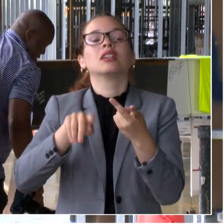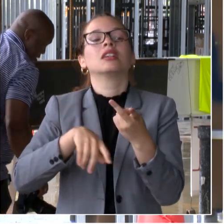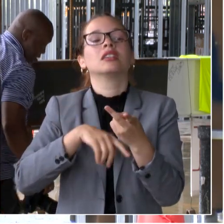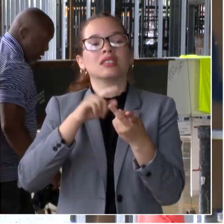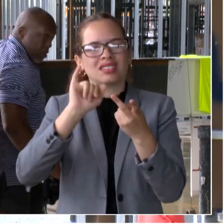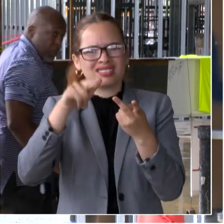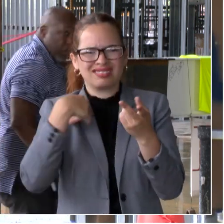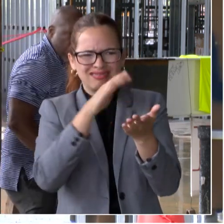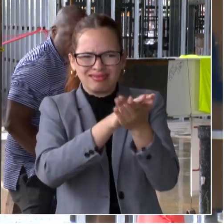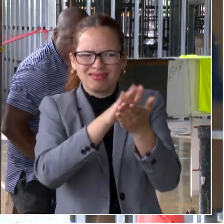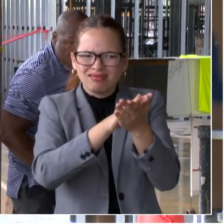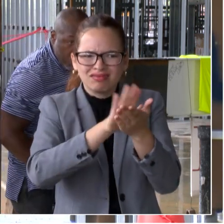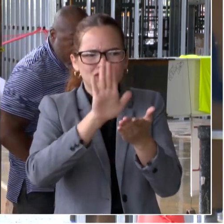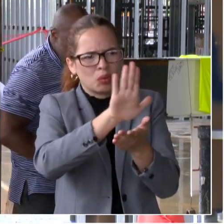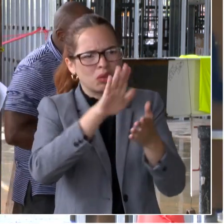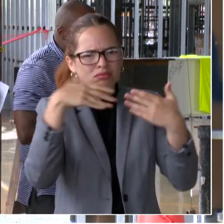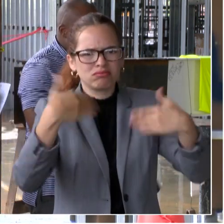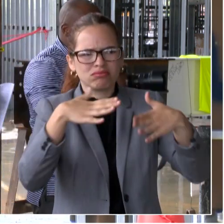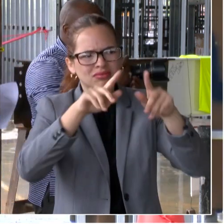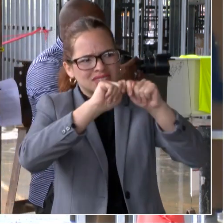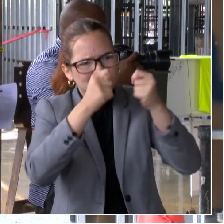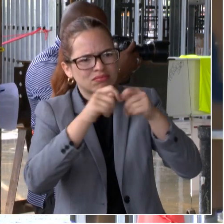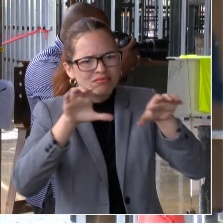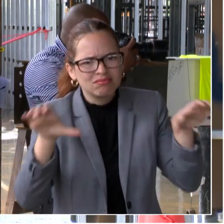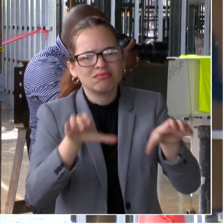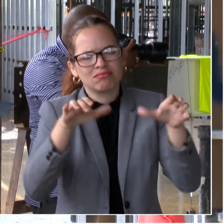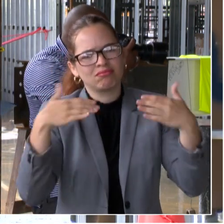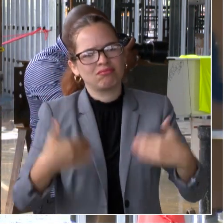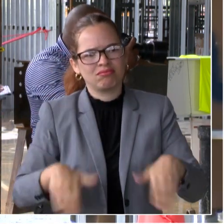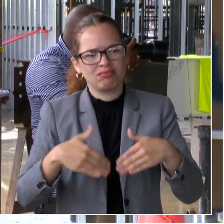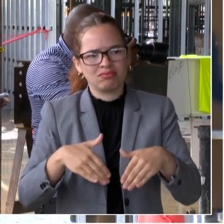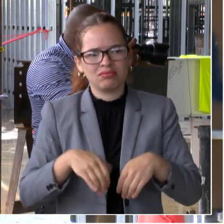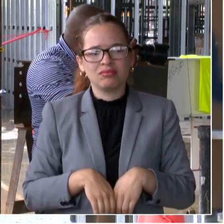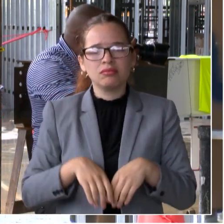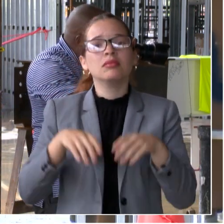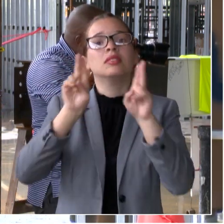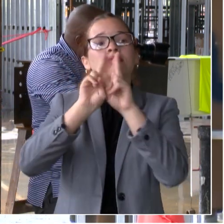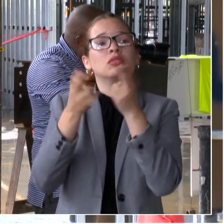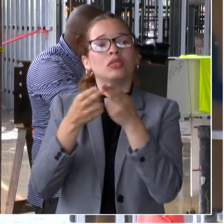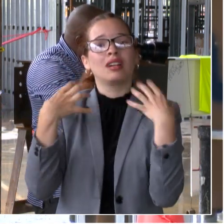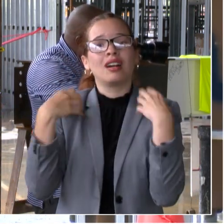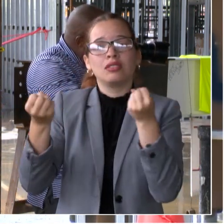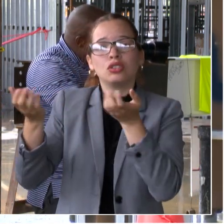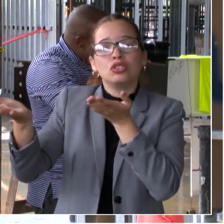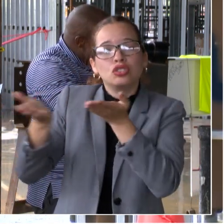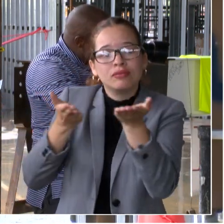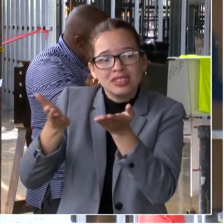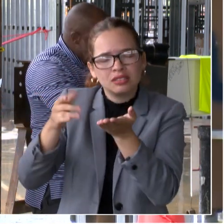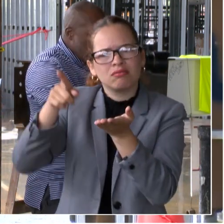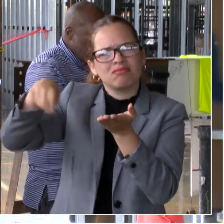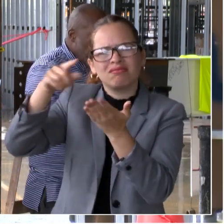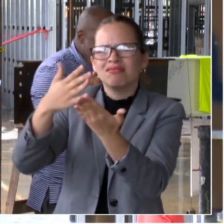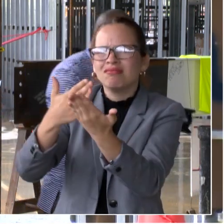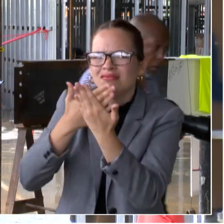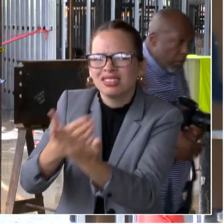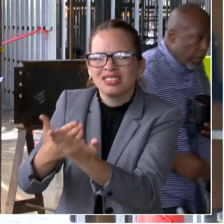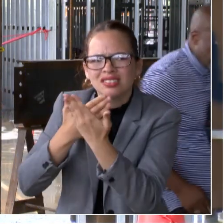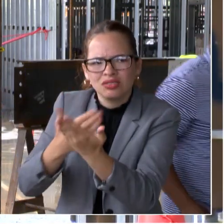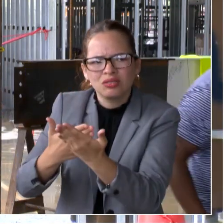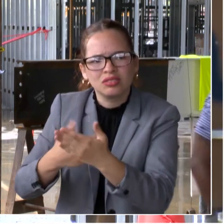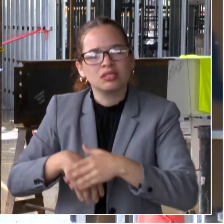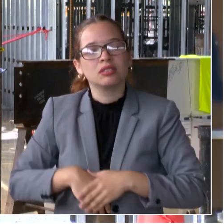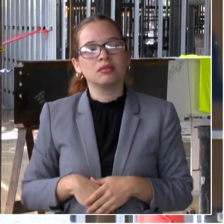So to HOK and McKissick and their entire teams who have helped with architectural design and engineering,